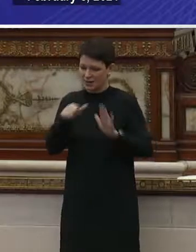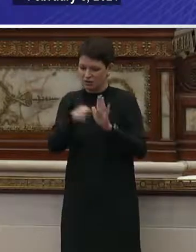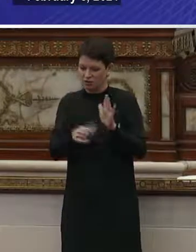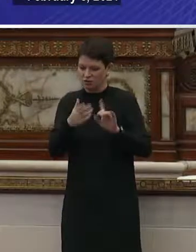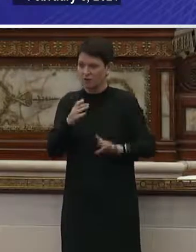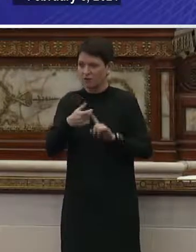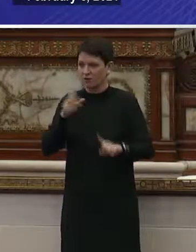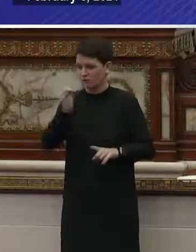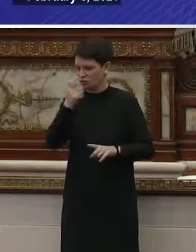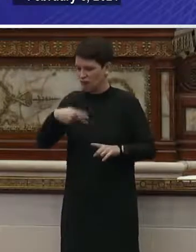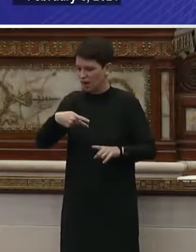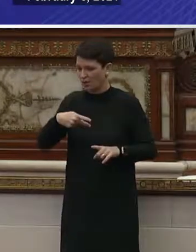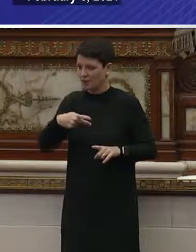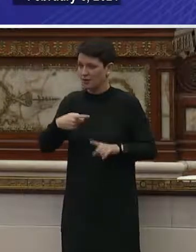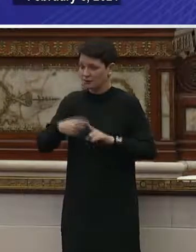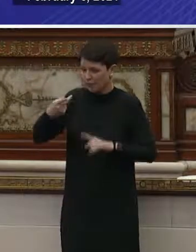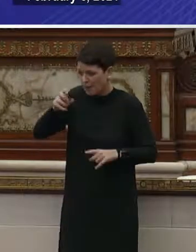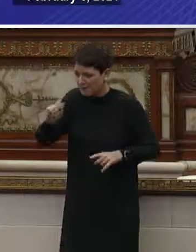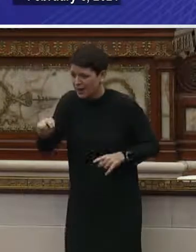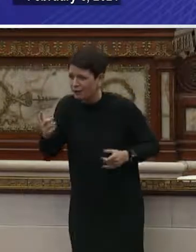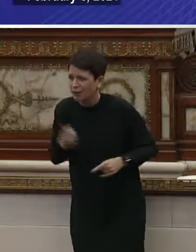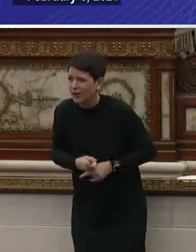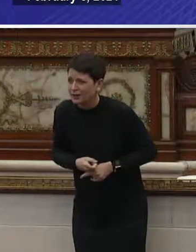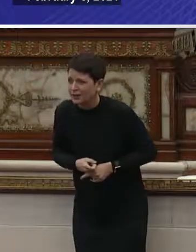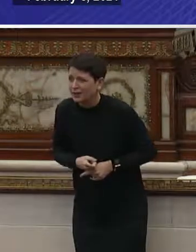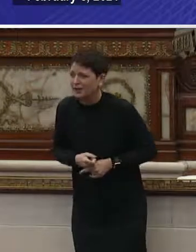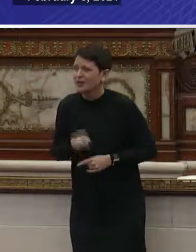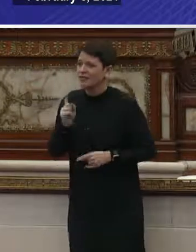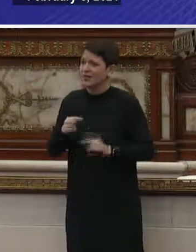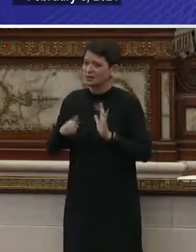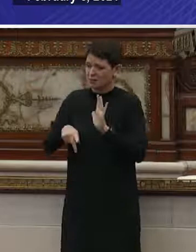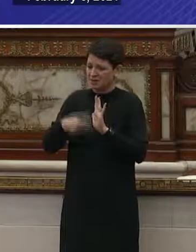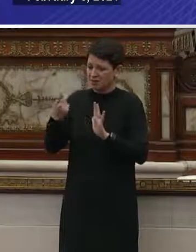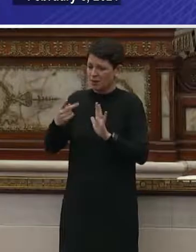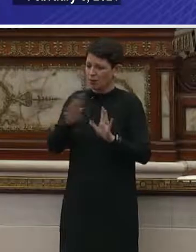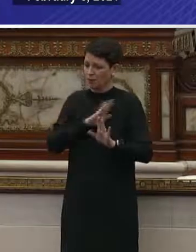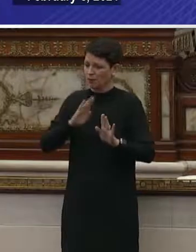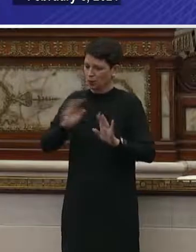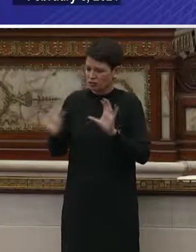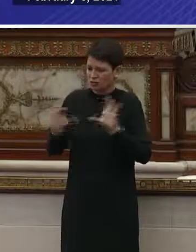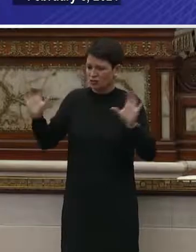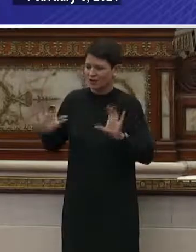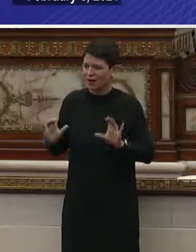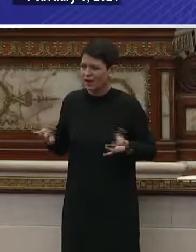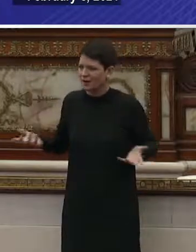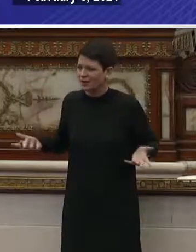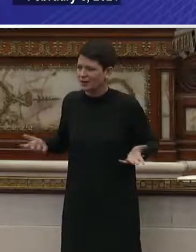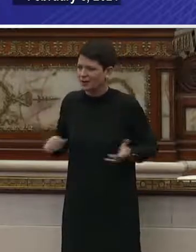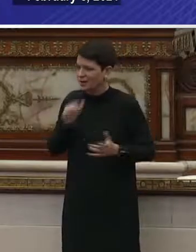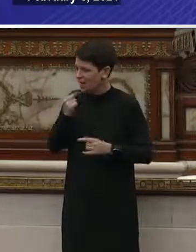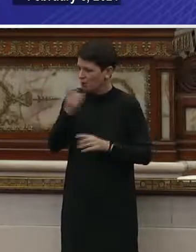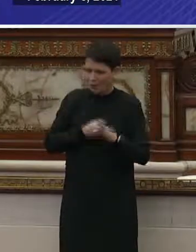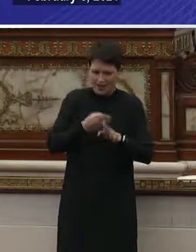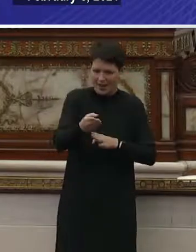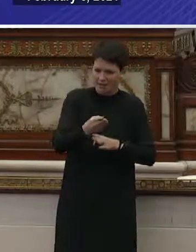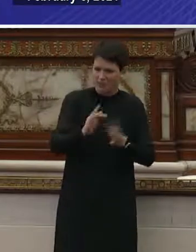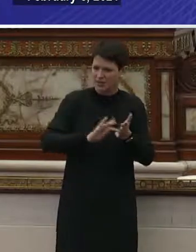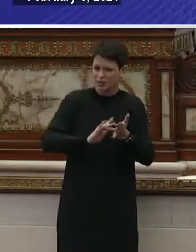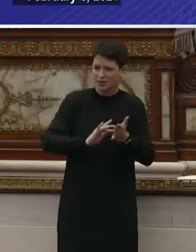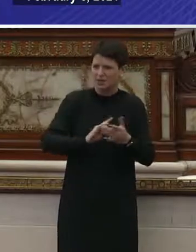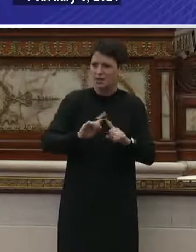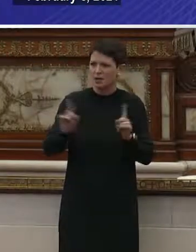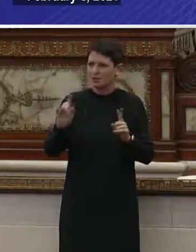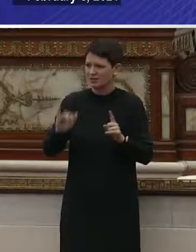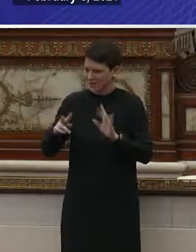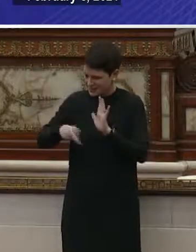from CHOP, from Penn. Right? They have to be double board certified, not just in one aspect of medicine, but